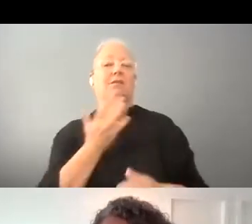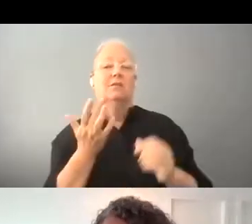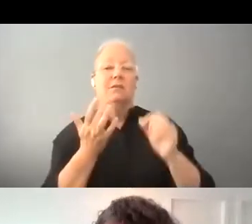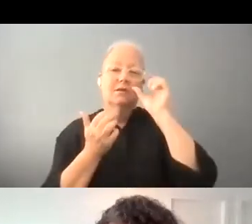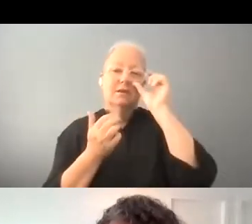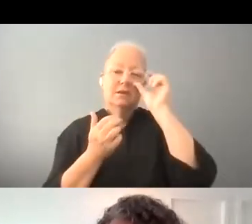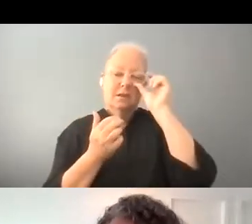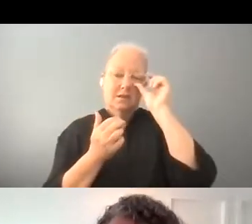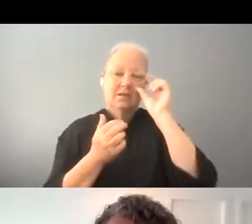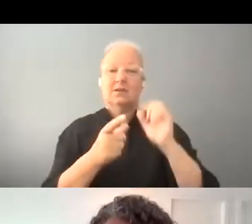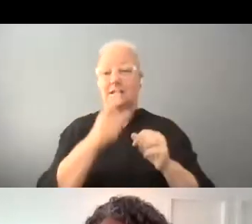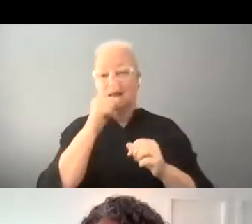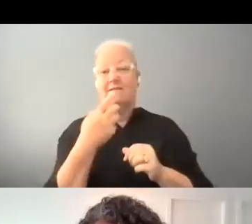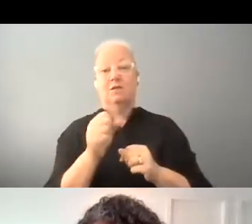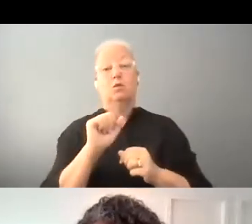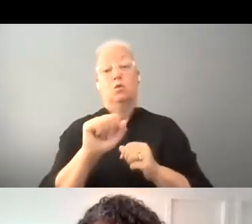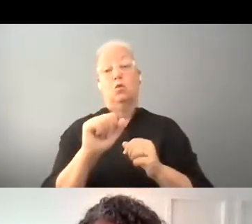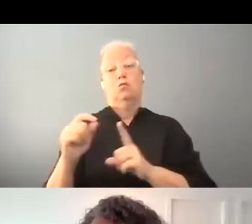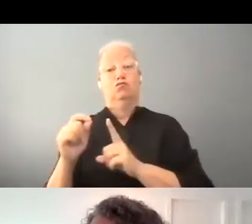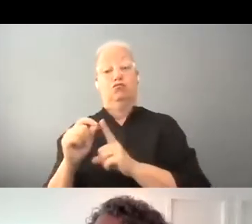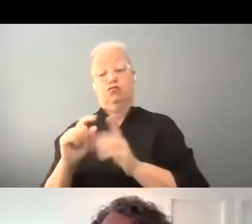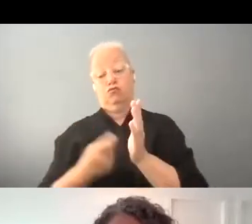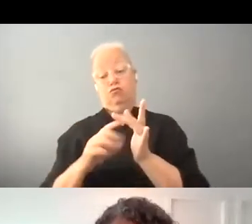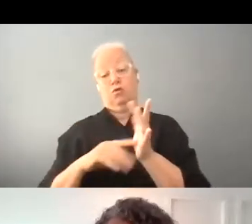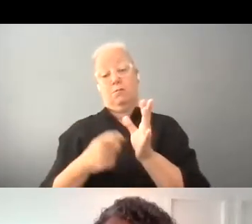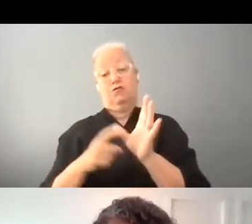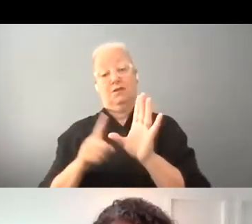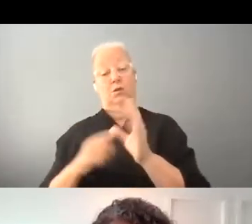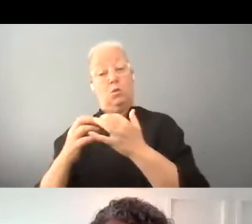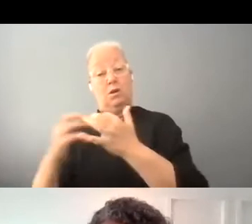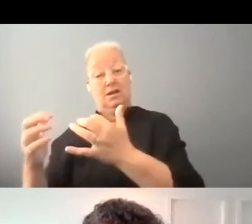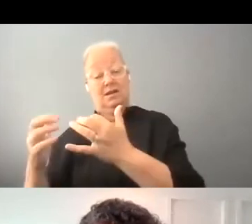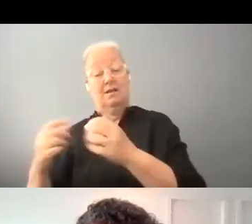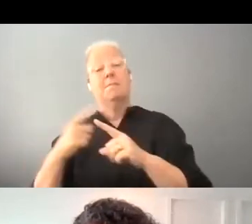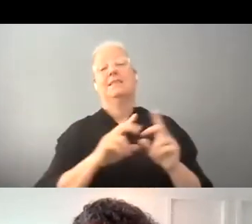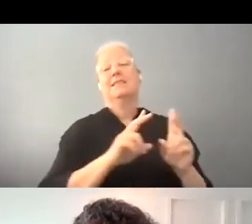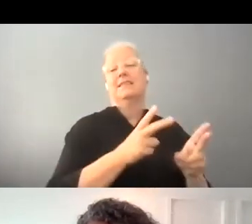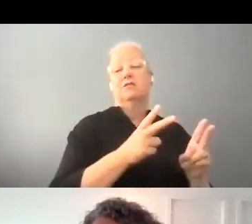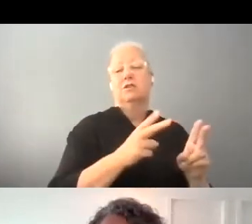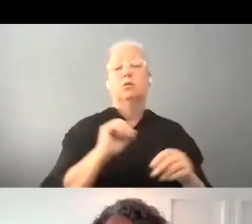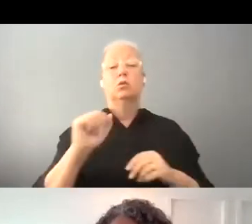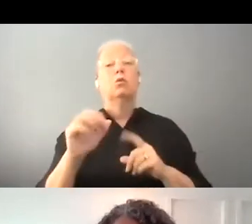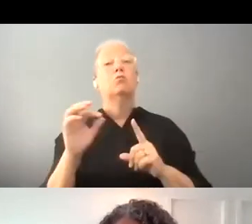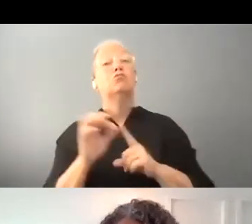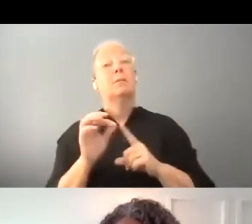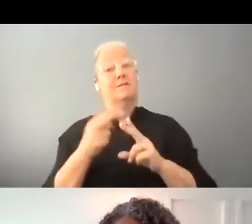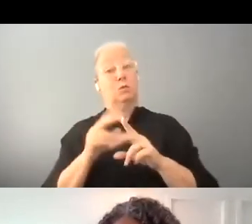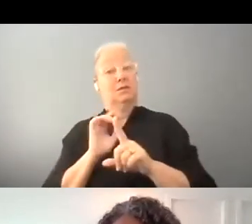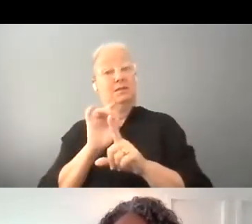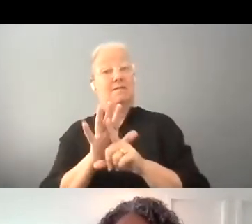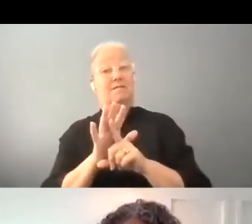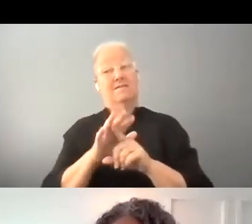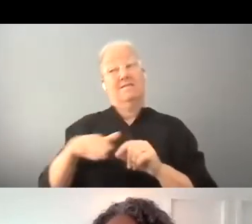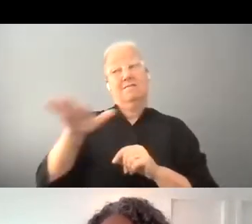have your primary audience and your secondary audience. So for yourself as a creative, your primary audience may